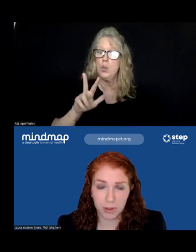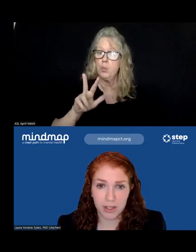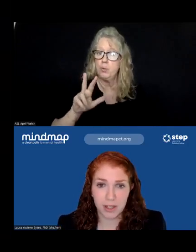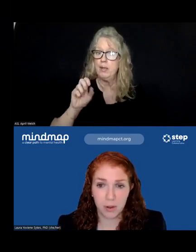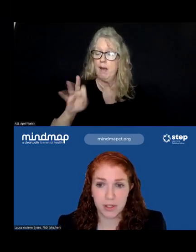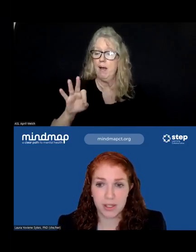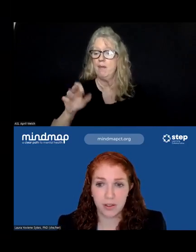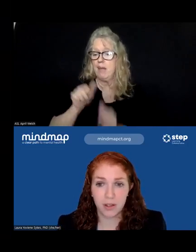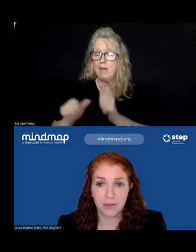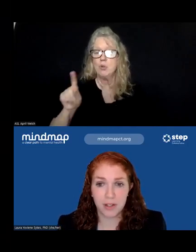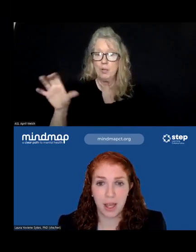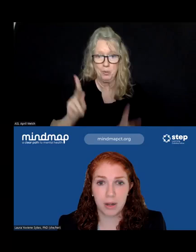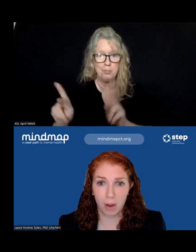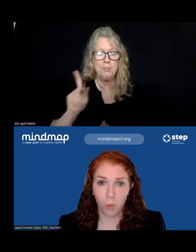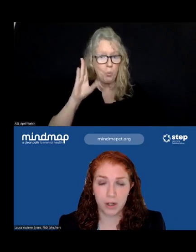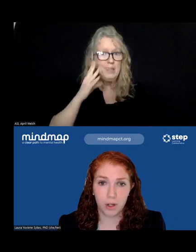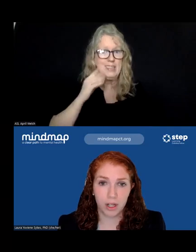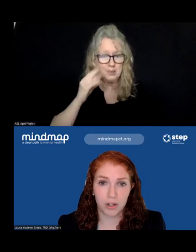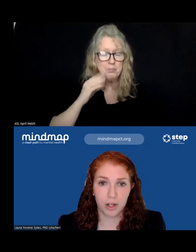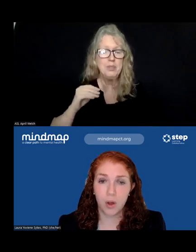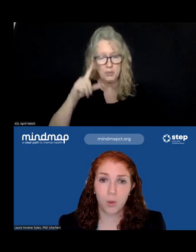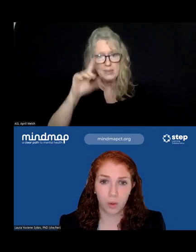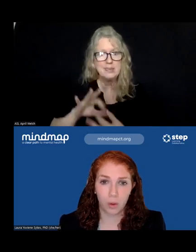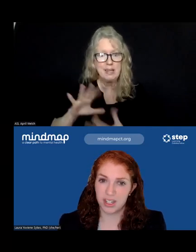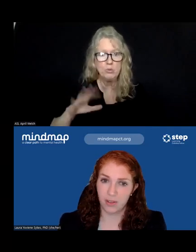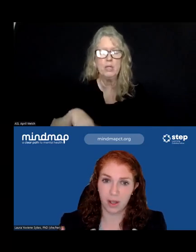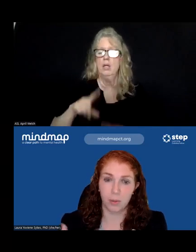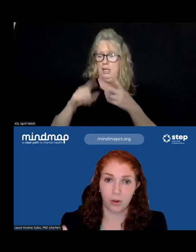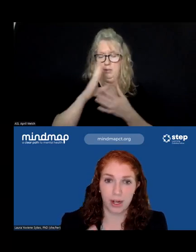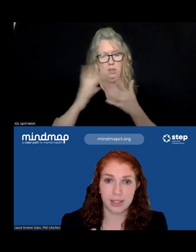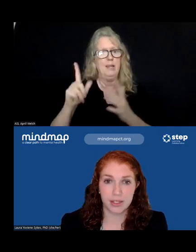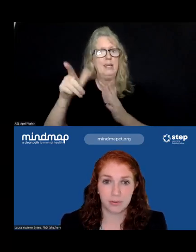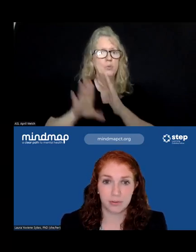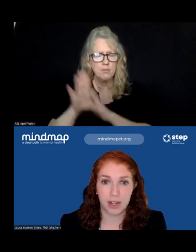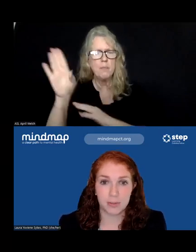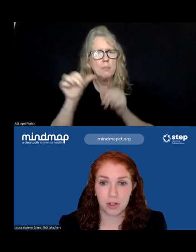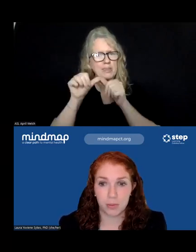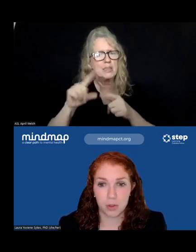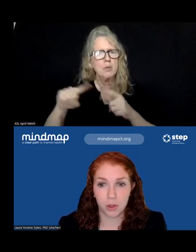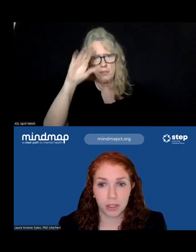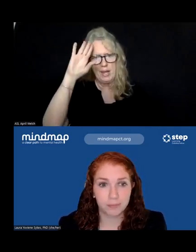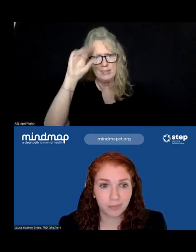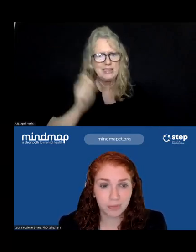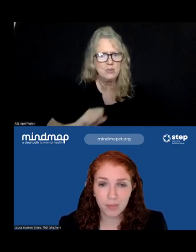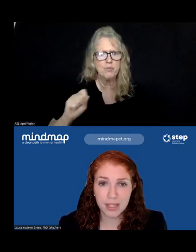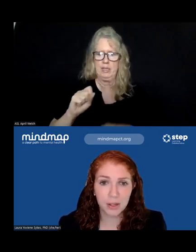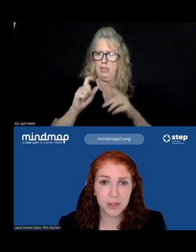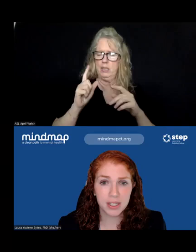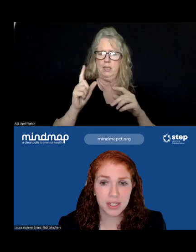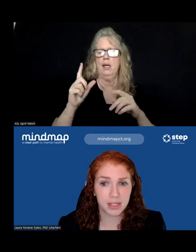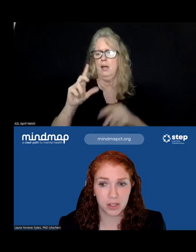will experience psychosis in their lifetime, and about 1 in 100 will go on to develop a more chronic schizophrenia spectrum disorder.